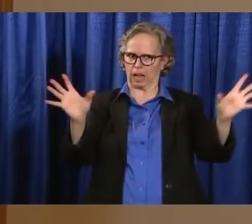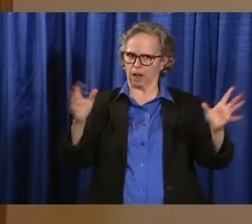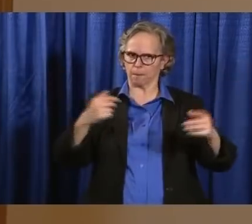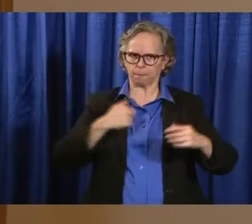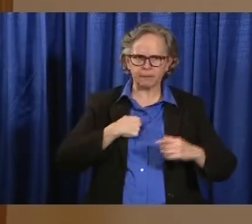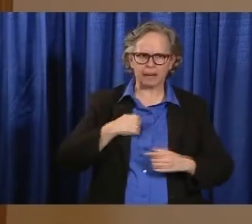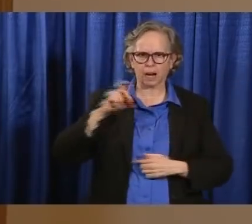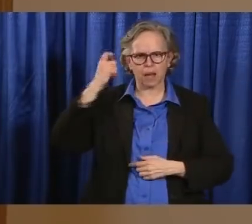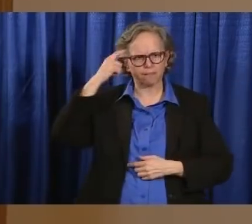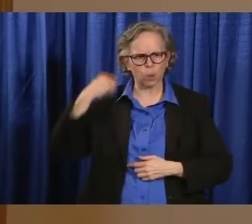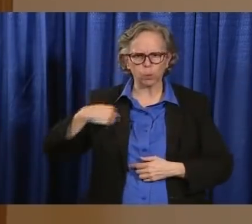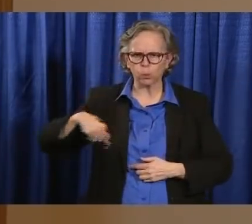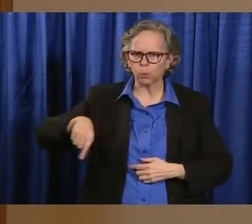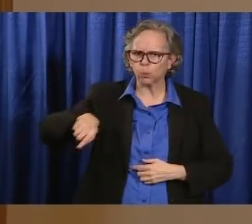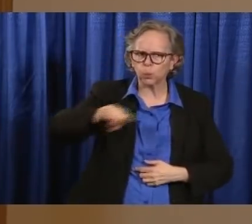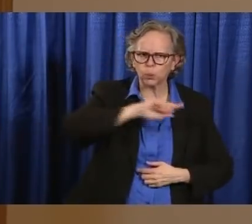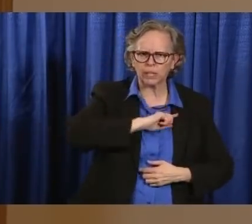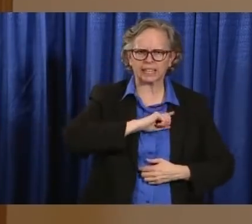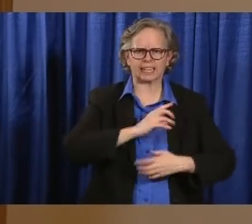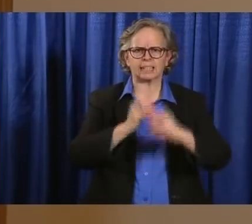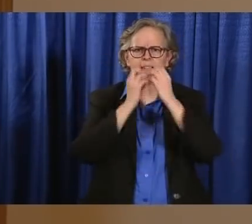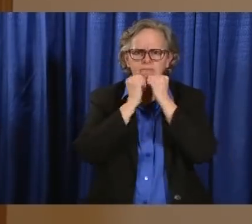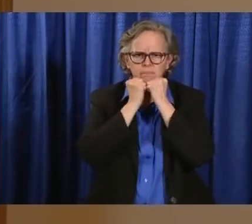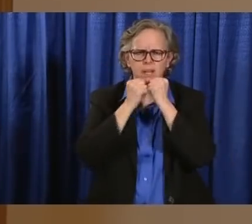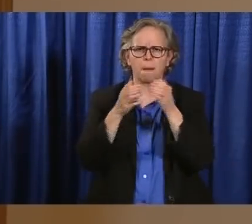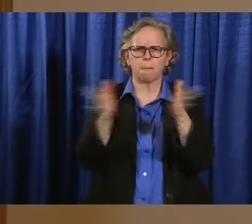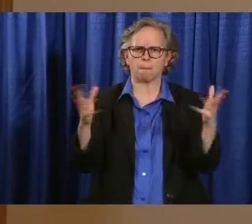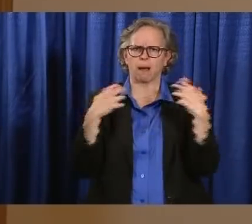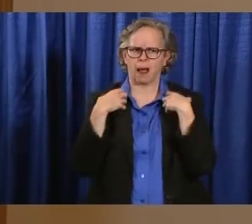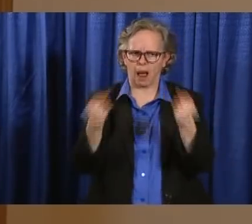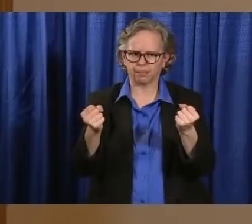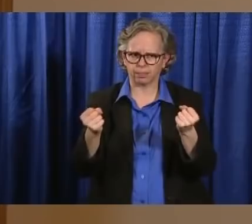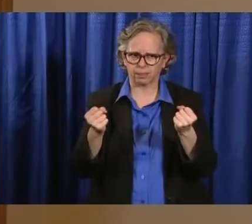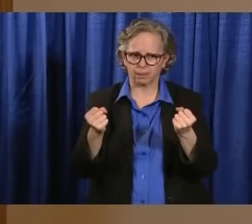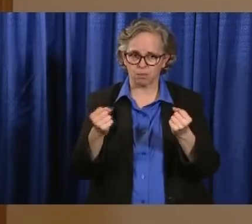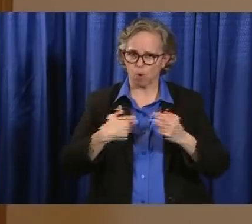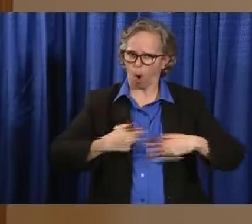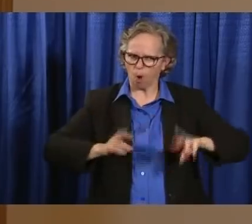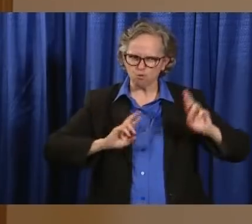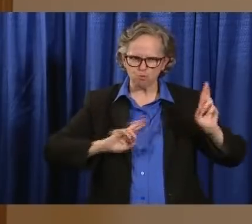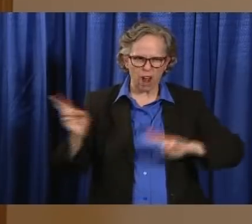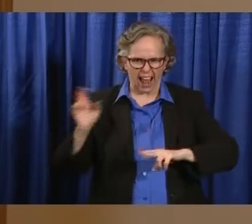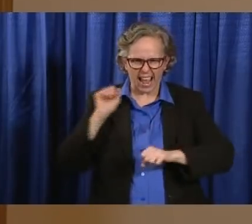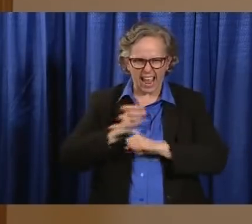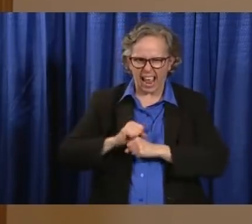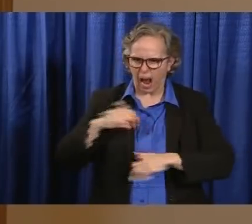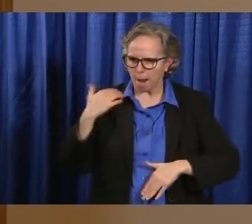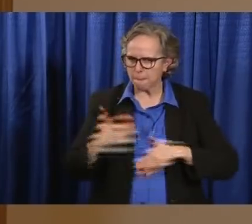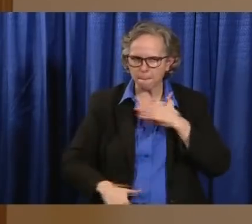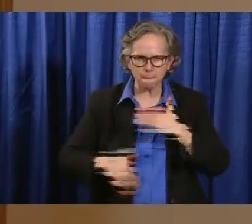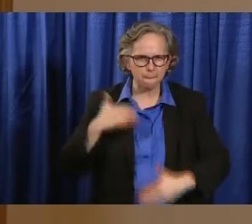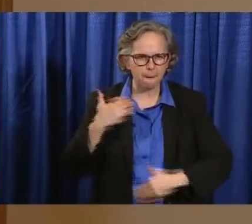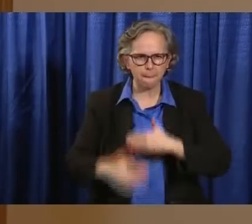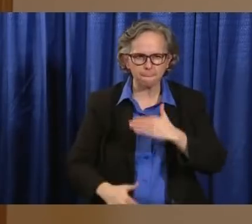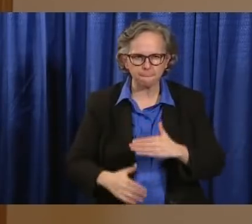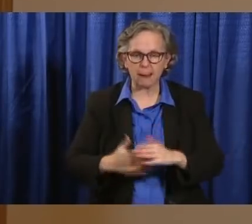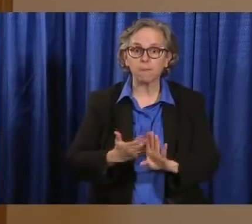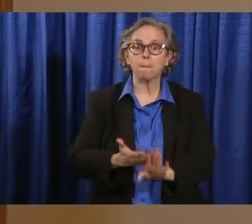his agenda. We were already hard at work, even through my last budget cycle, working with the